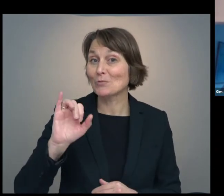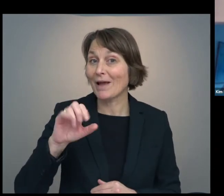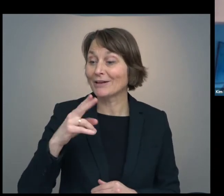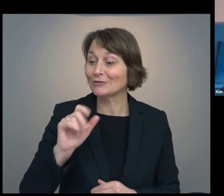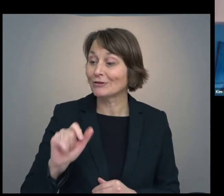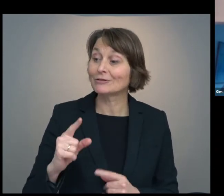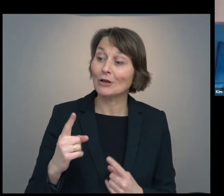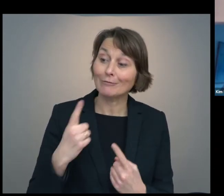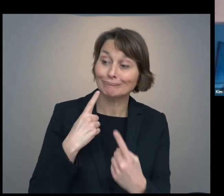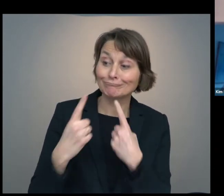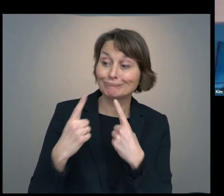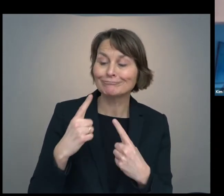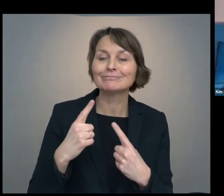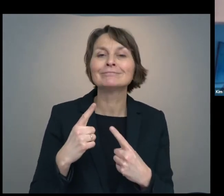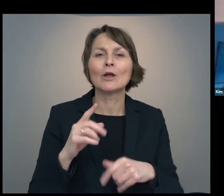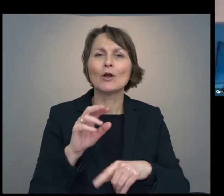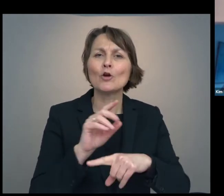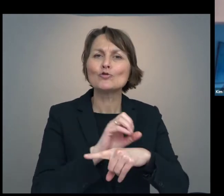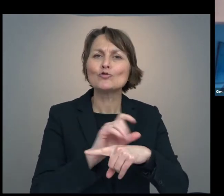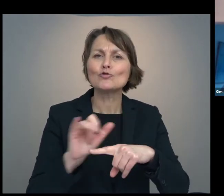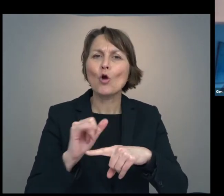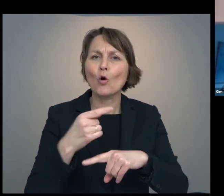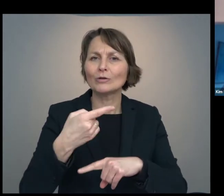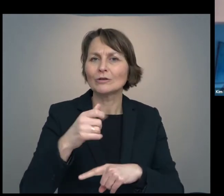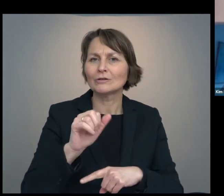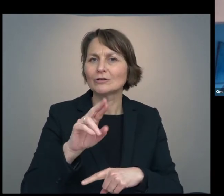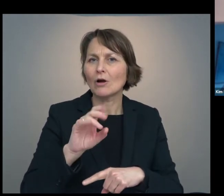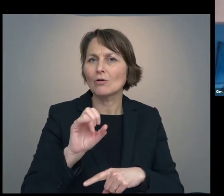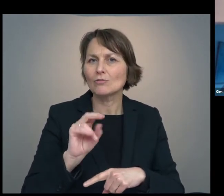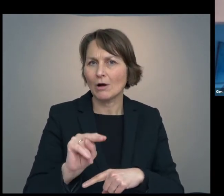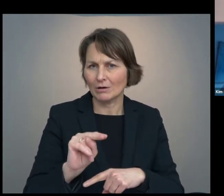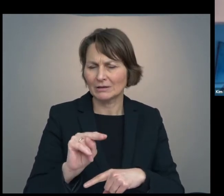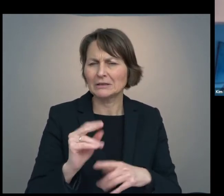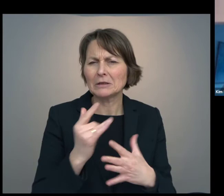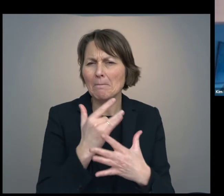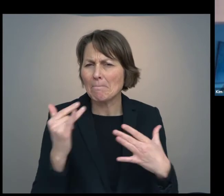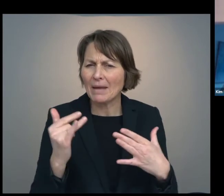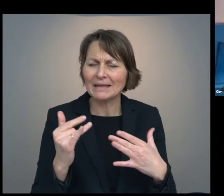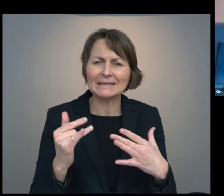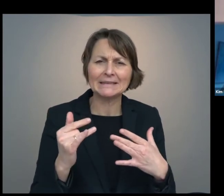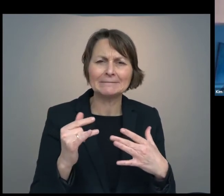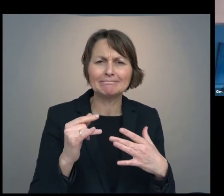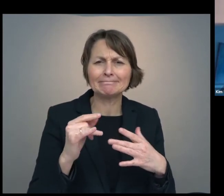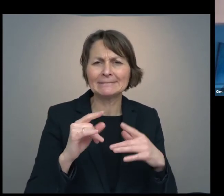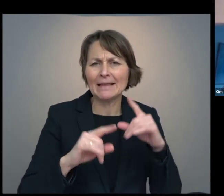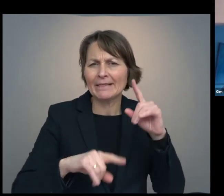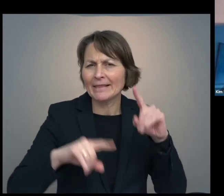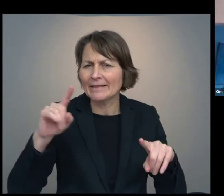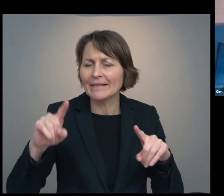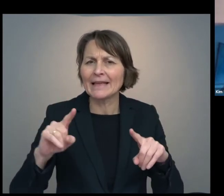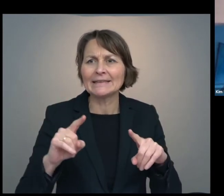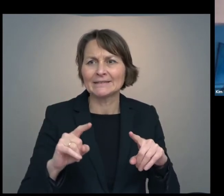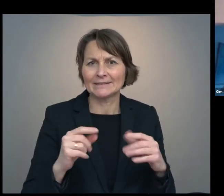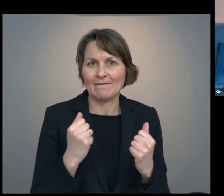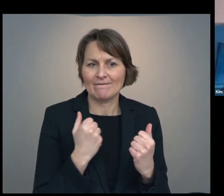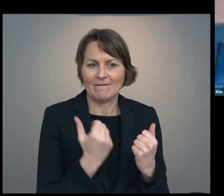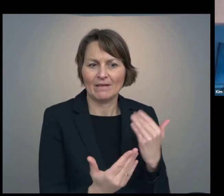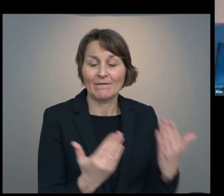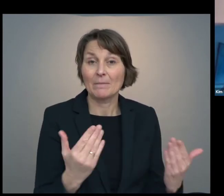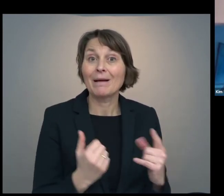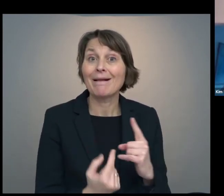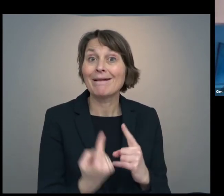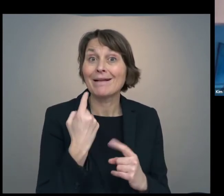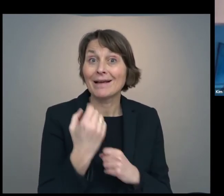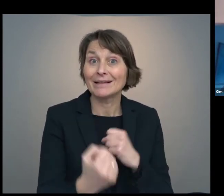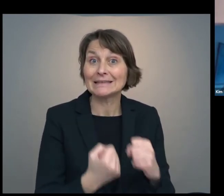Talking of Code Garden, historically at Code Garden there was a lot of stats available, and I think we